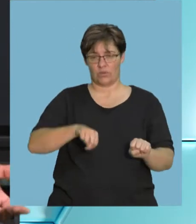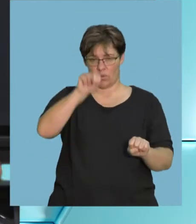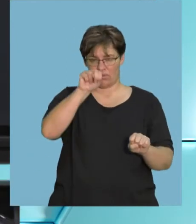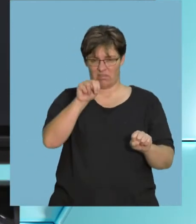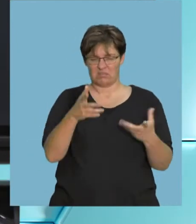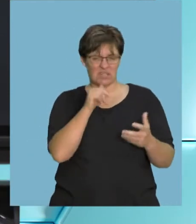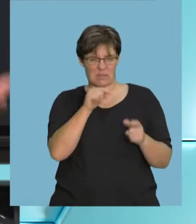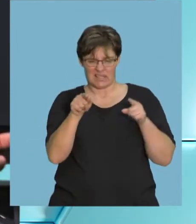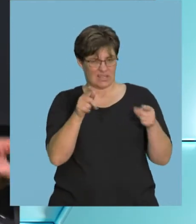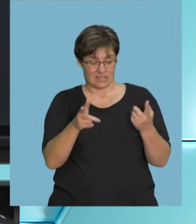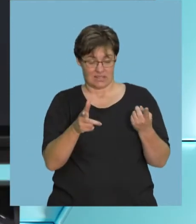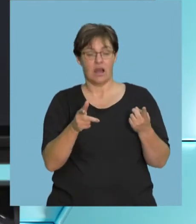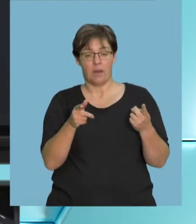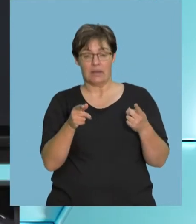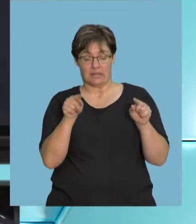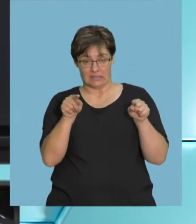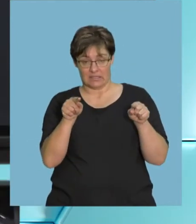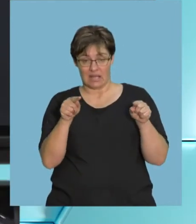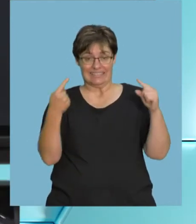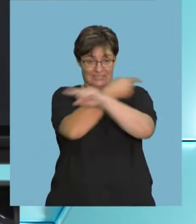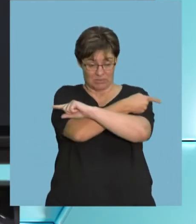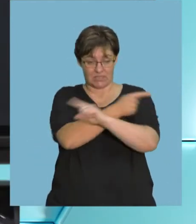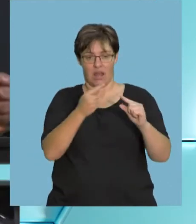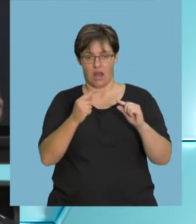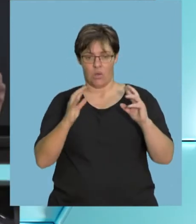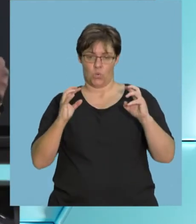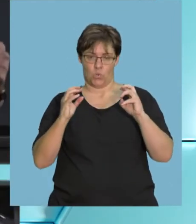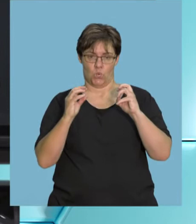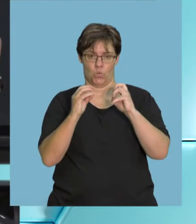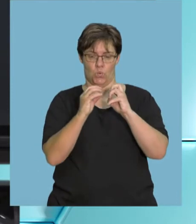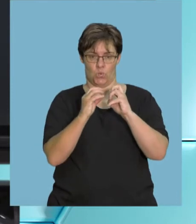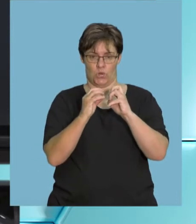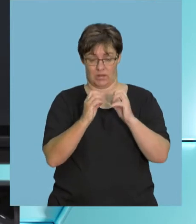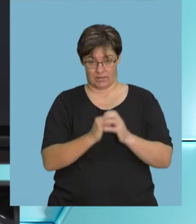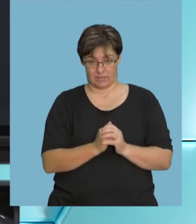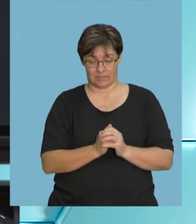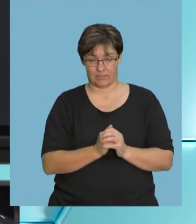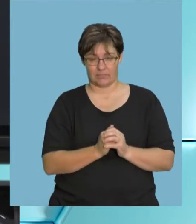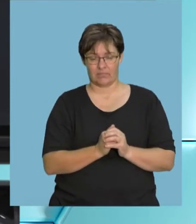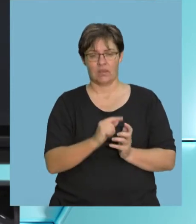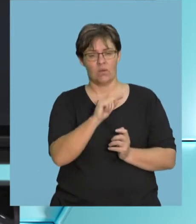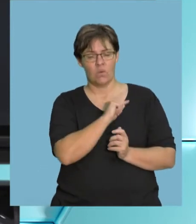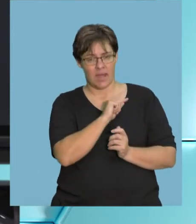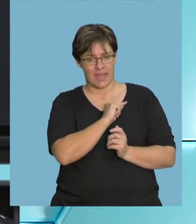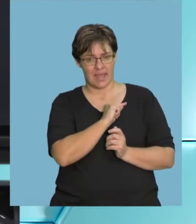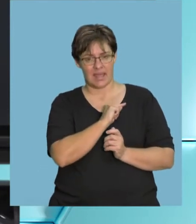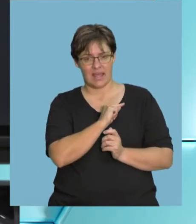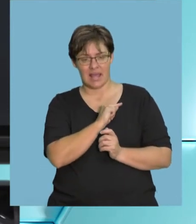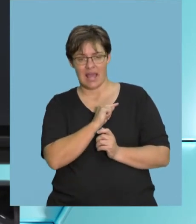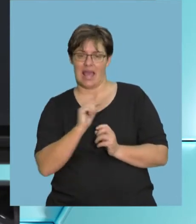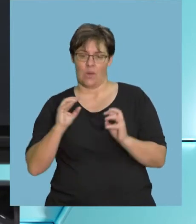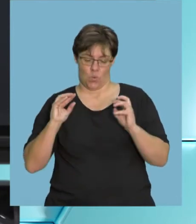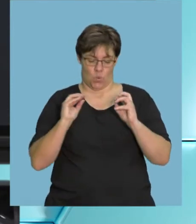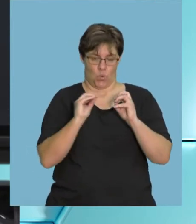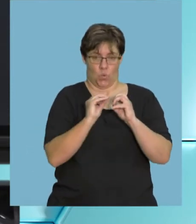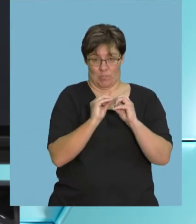order, we are saying that those two would actually pull towards each other, because that's attraction.